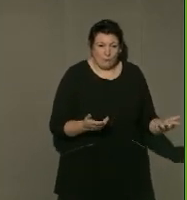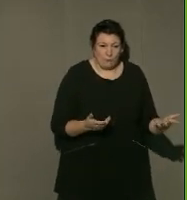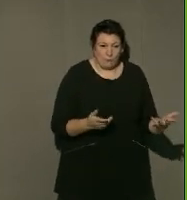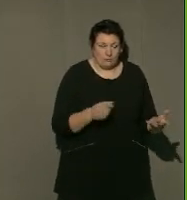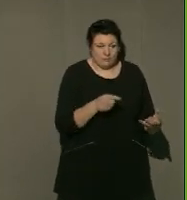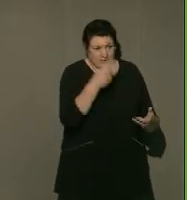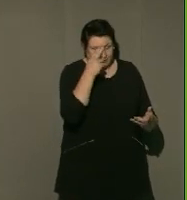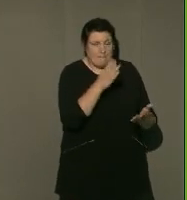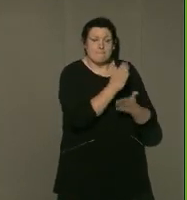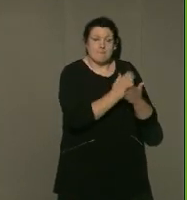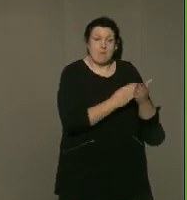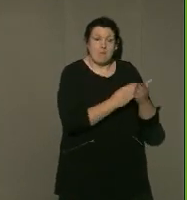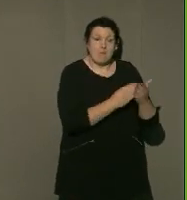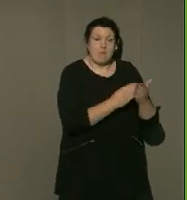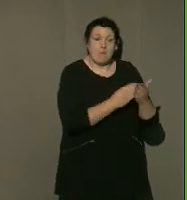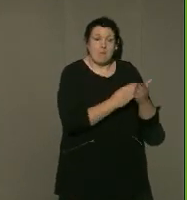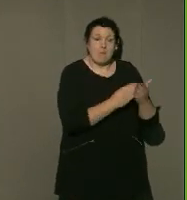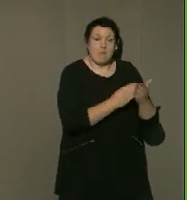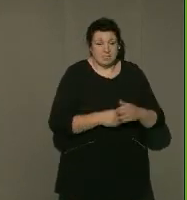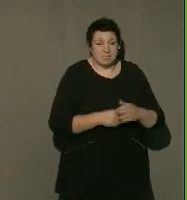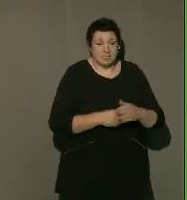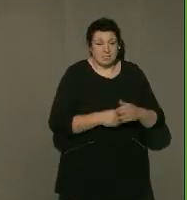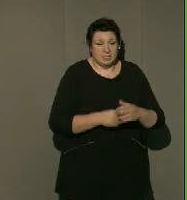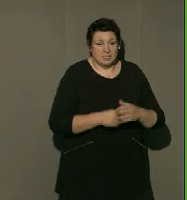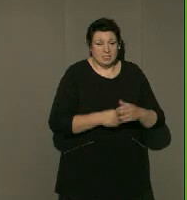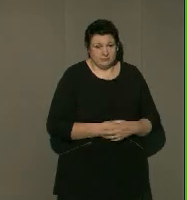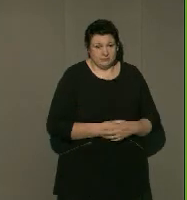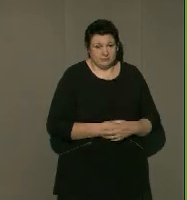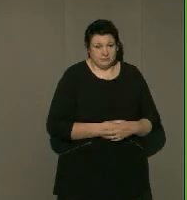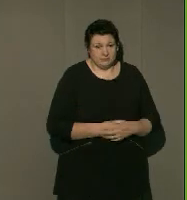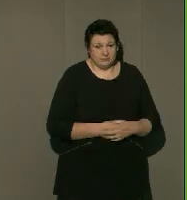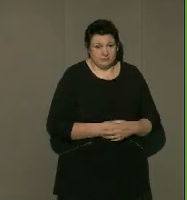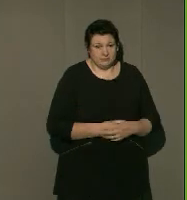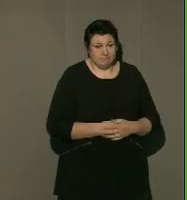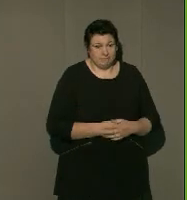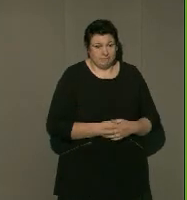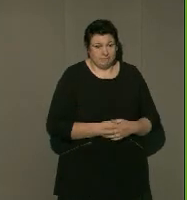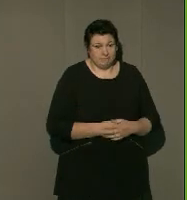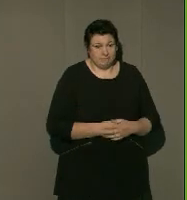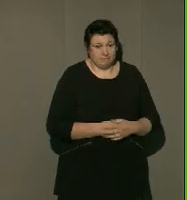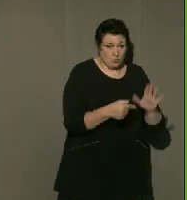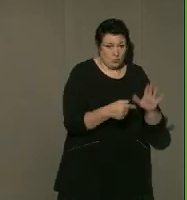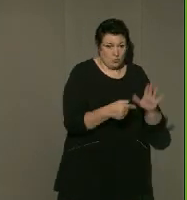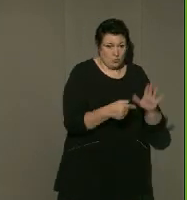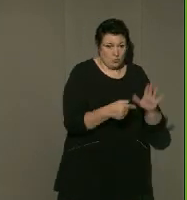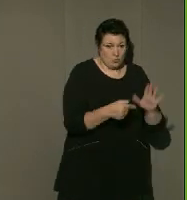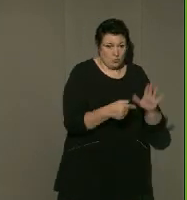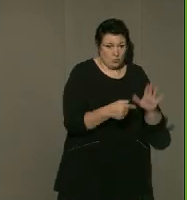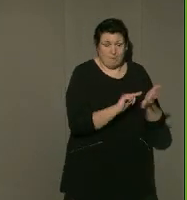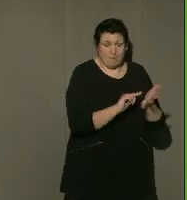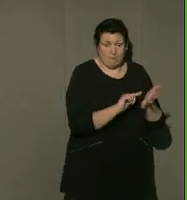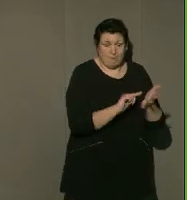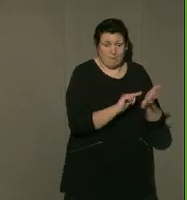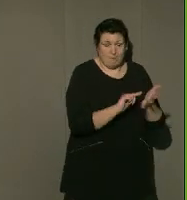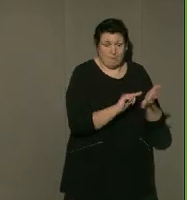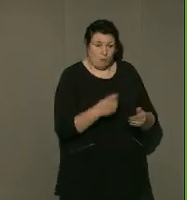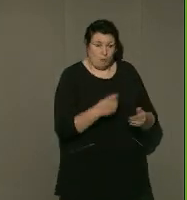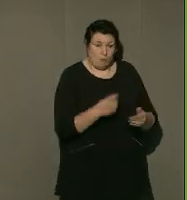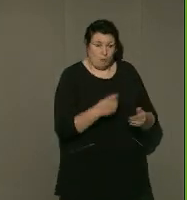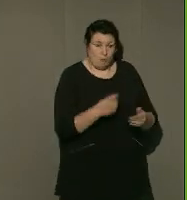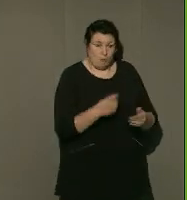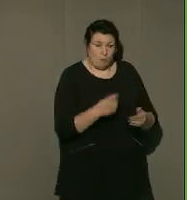the motion. What this motion does not include is the content of a long list